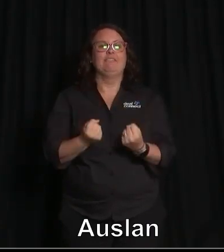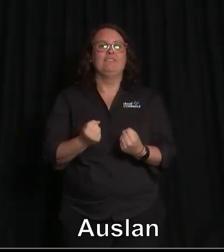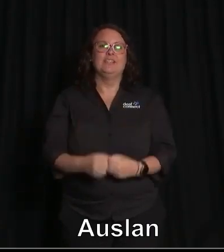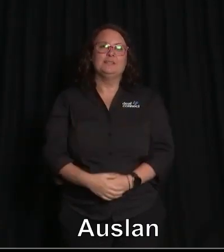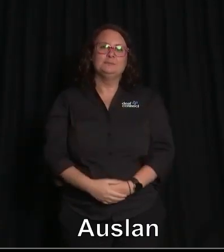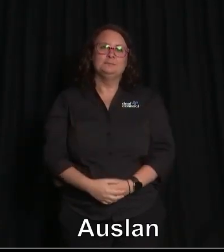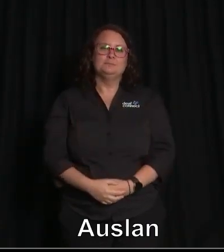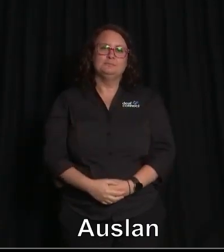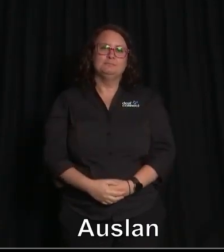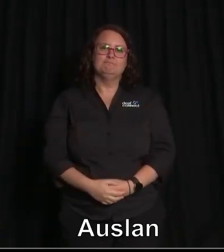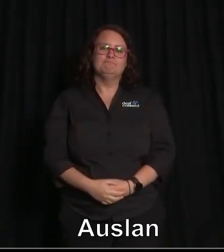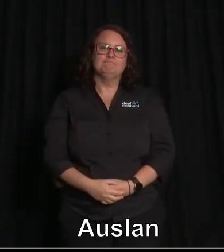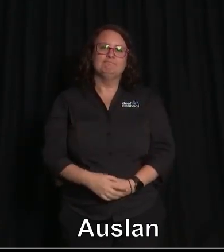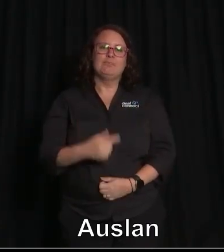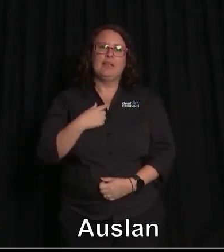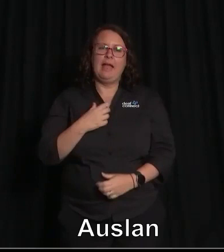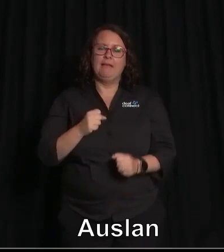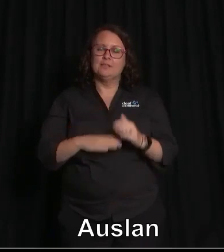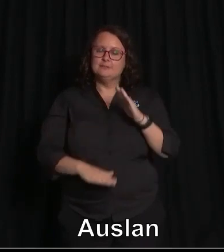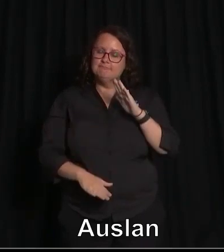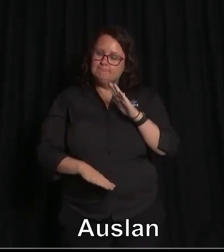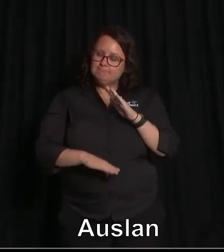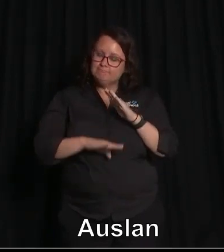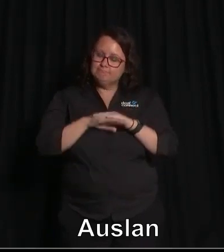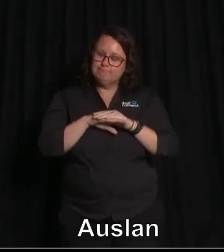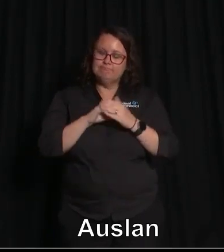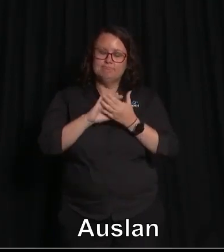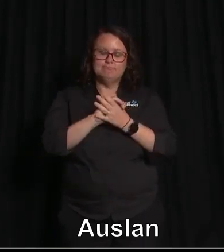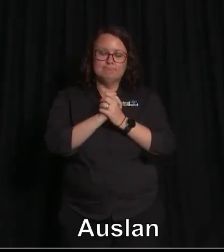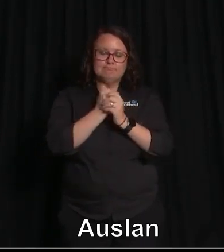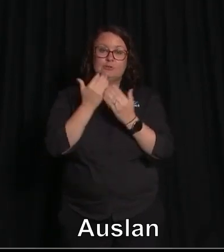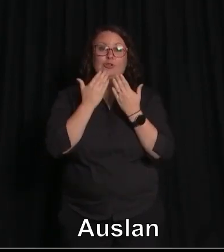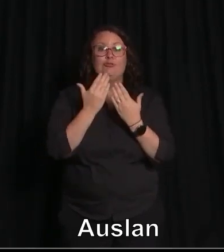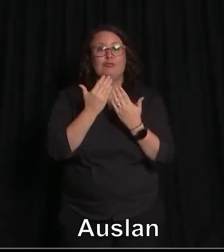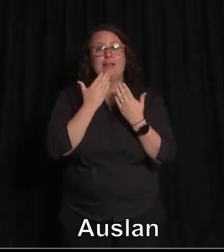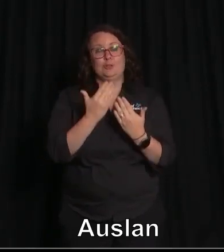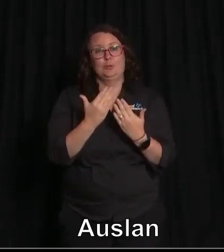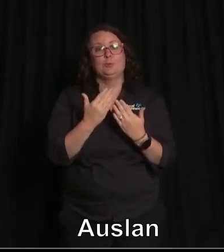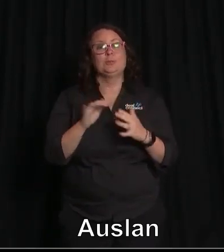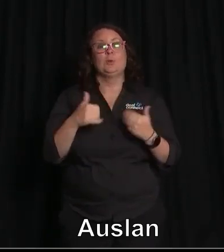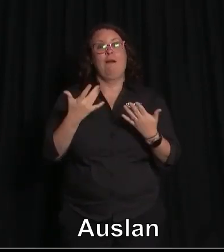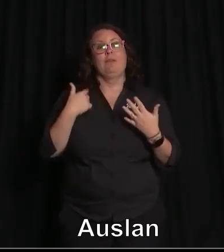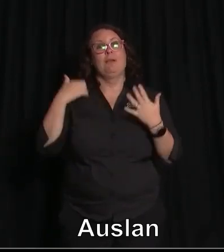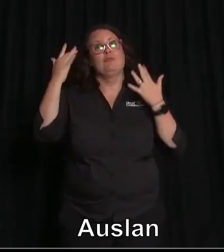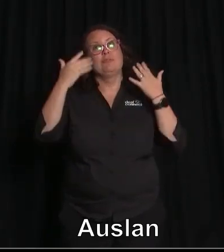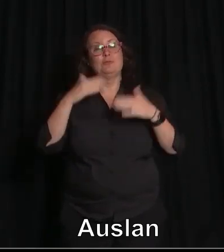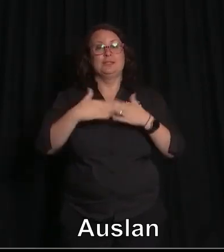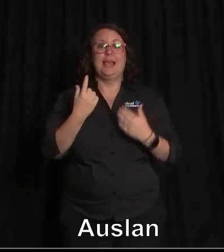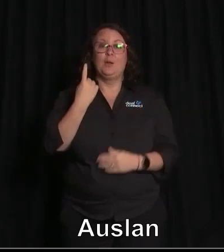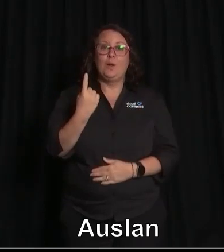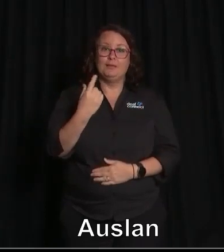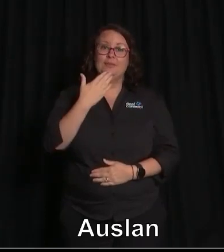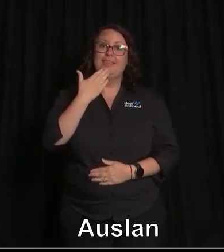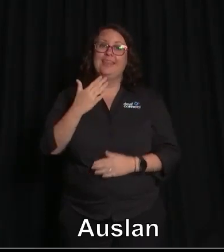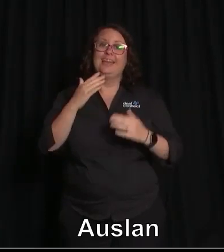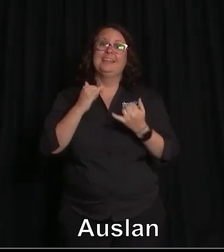I have the deepest and immense gratitude to offer these reflections for day one. And I want to thank Sydney Will Pride and,